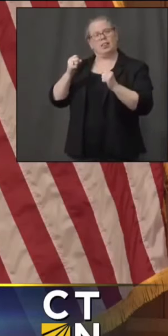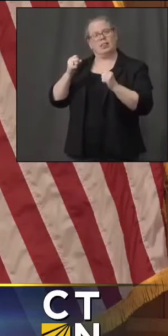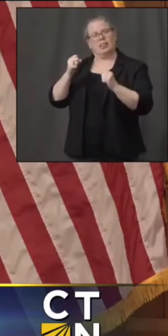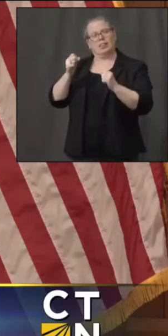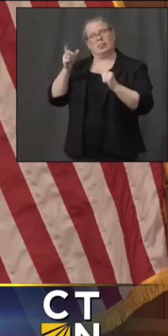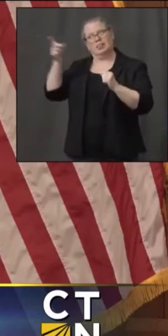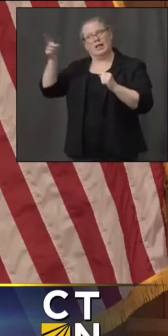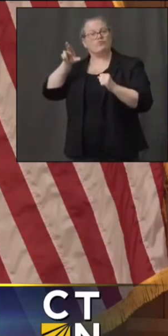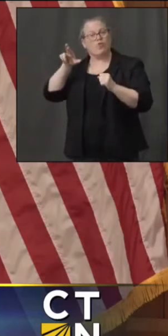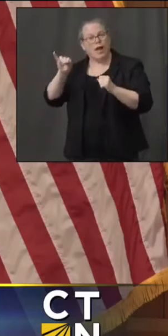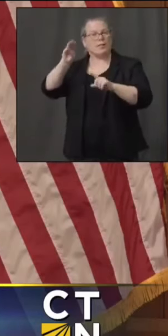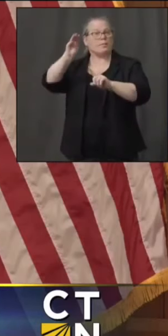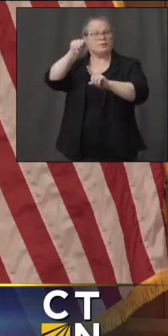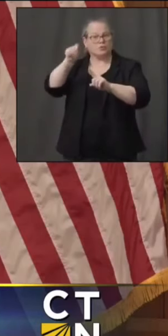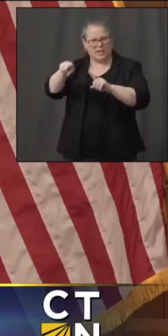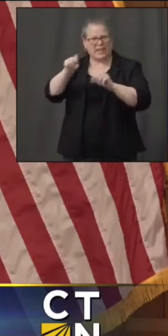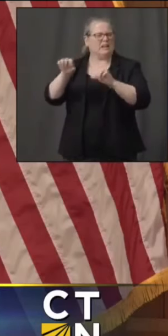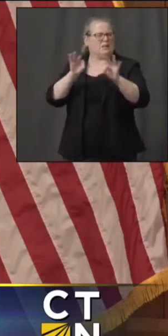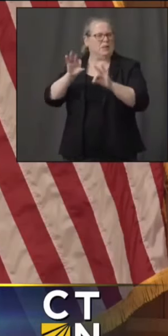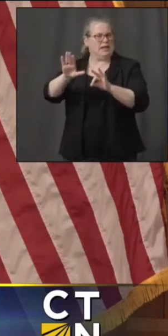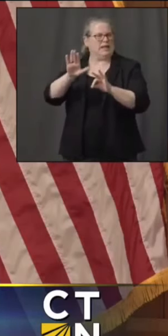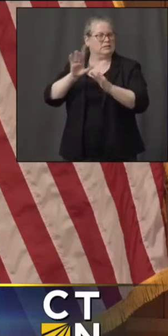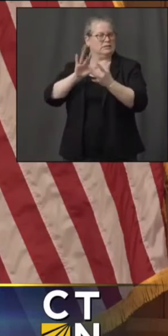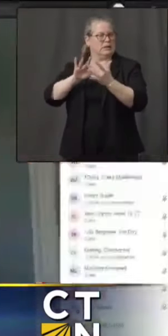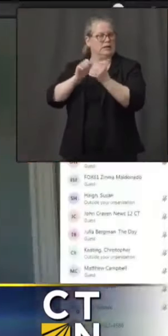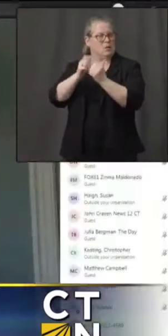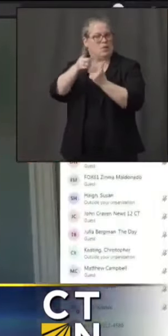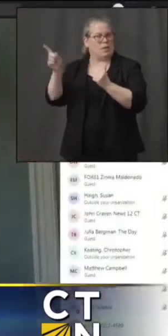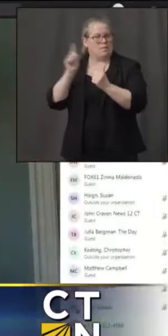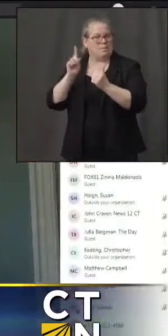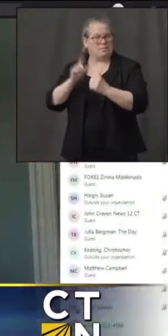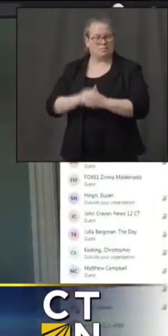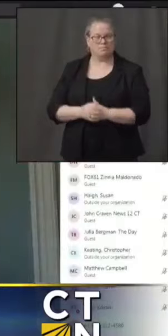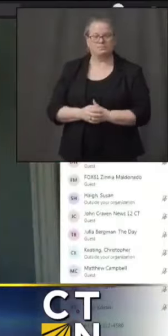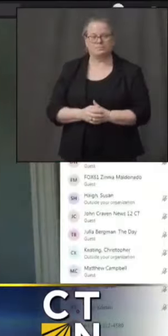region. And yes,